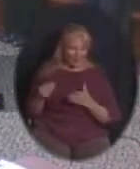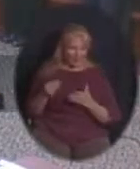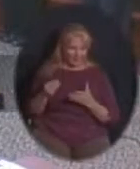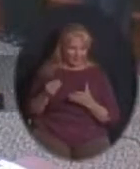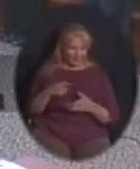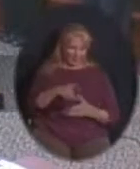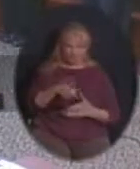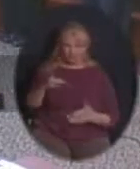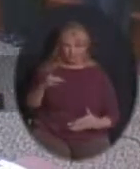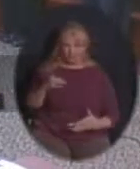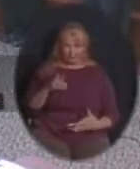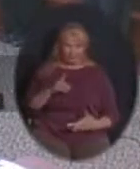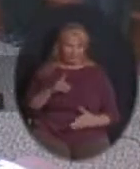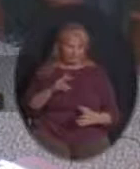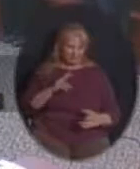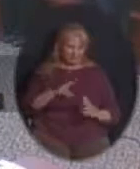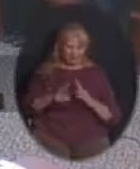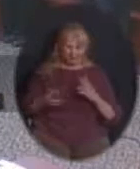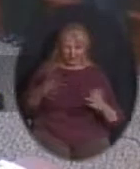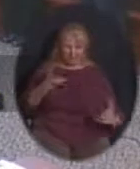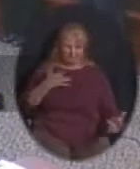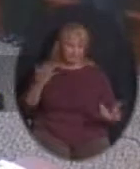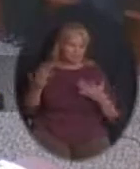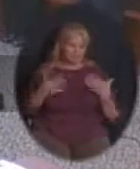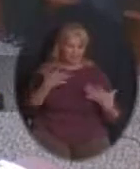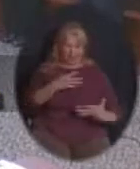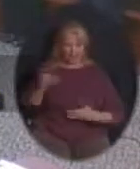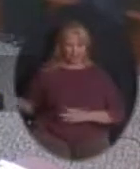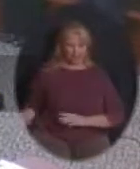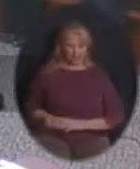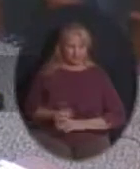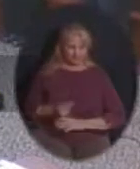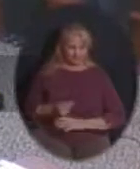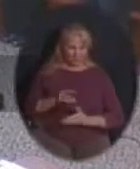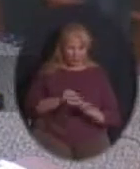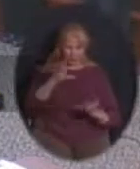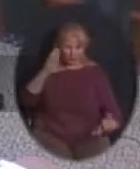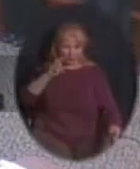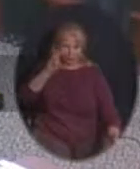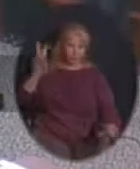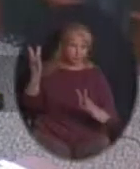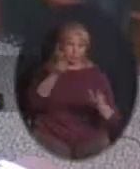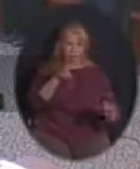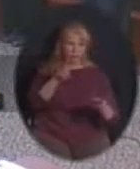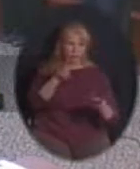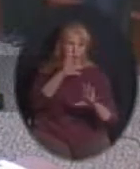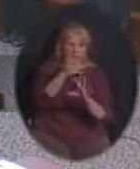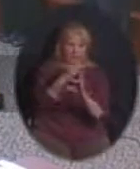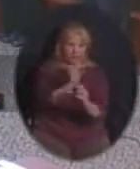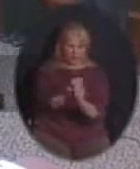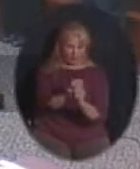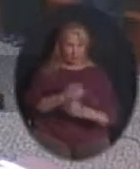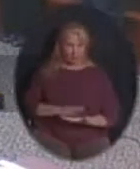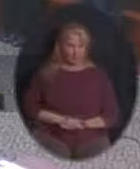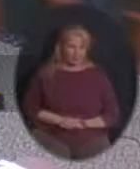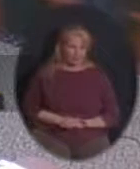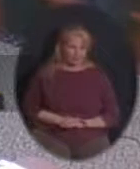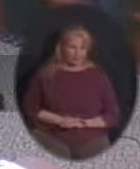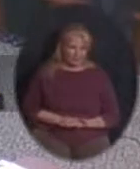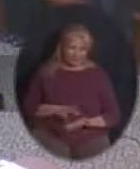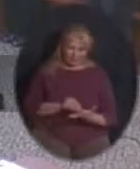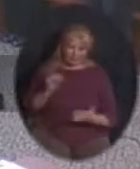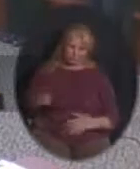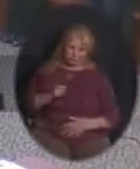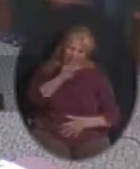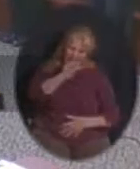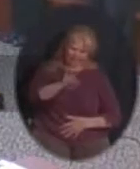a presence when he reads to the students, so it's not like they need a lot of help remembering, but they do like the sticker. But this